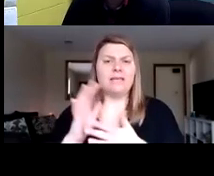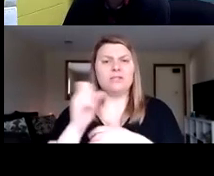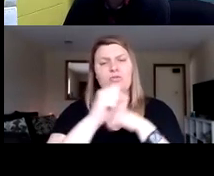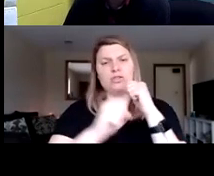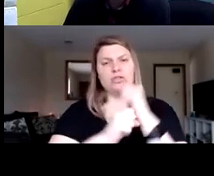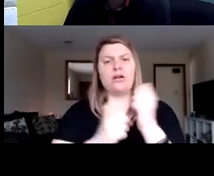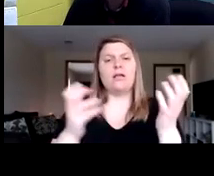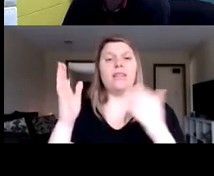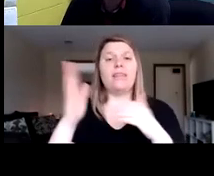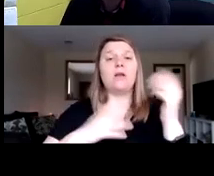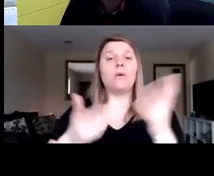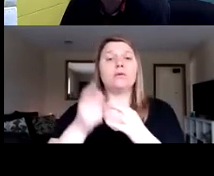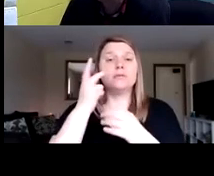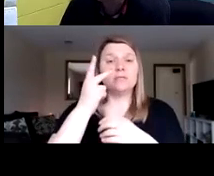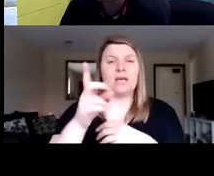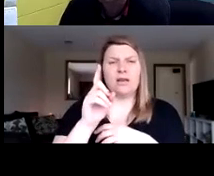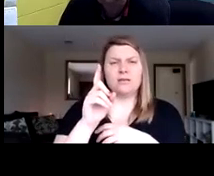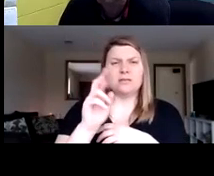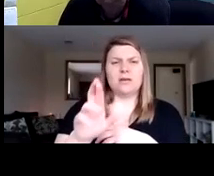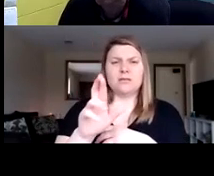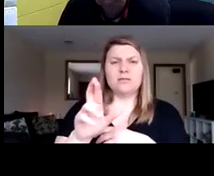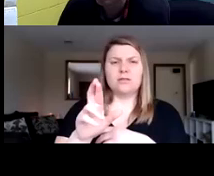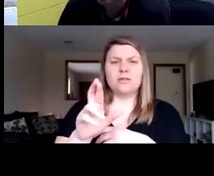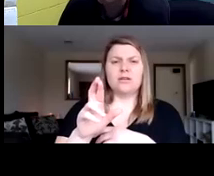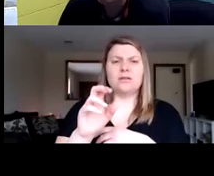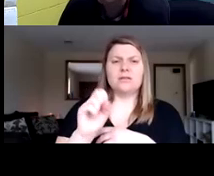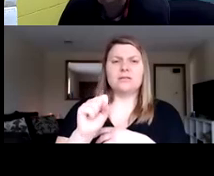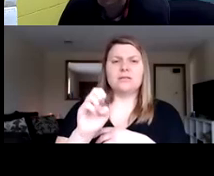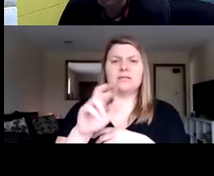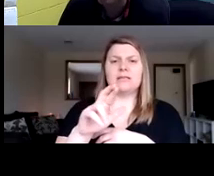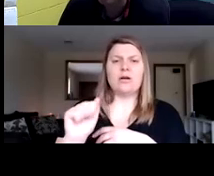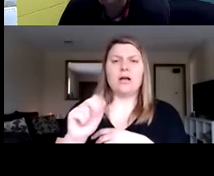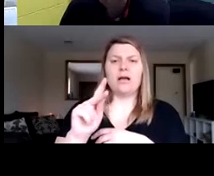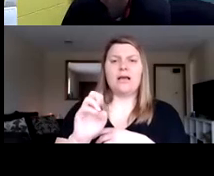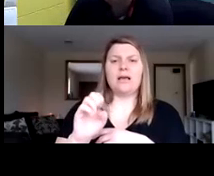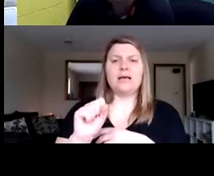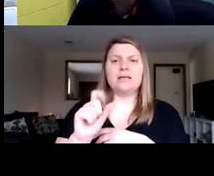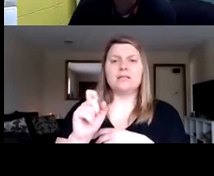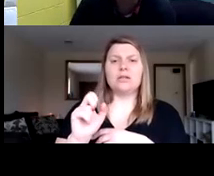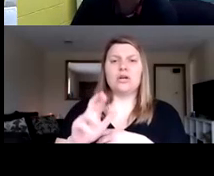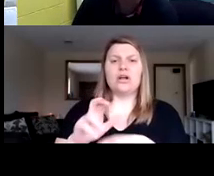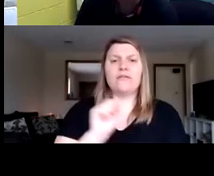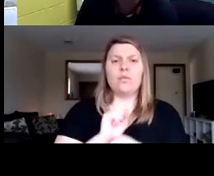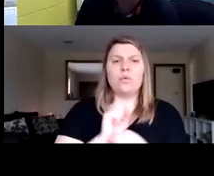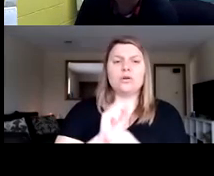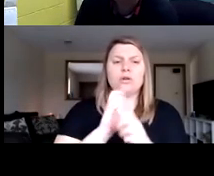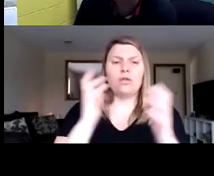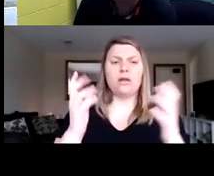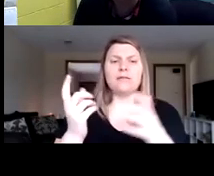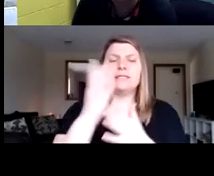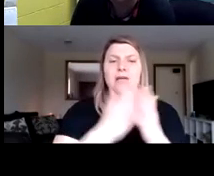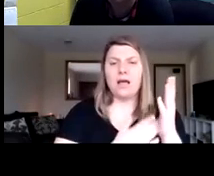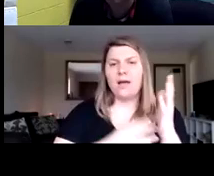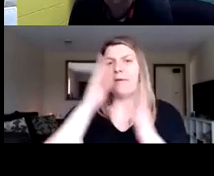you'll see. I know Dr. Sarah Kessler has worked a lot on some of these